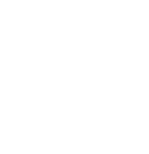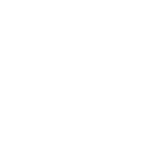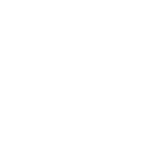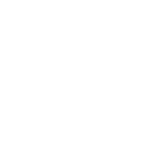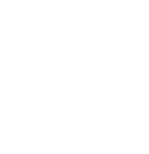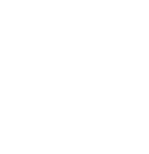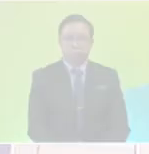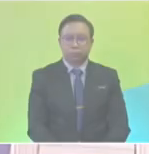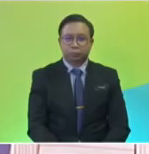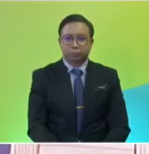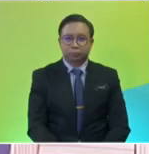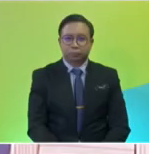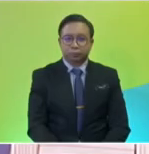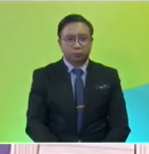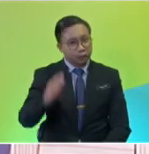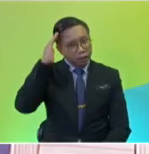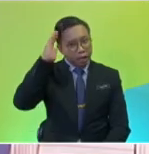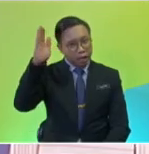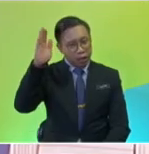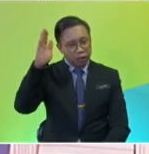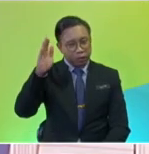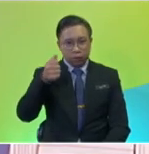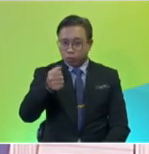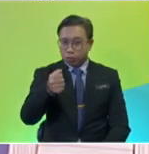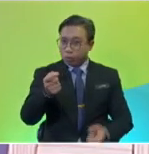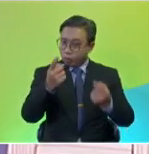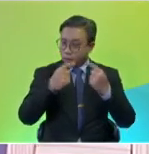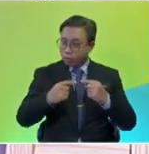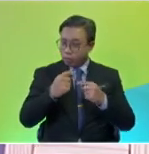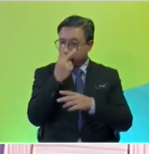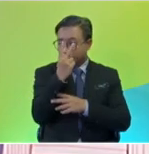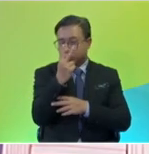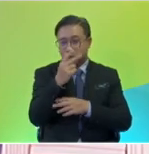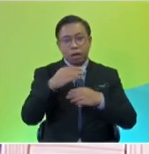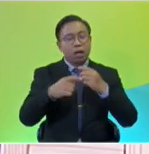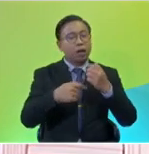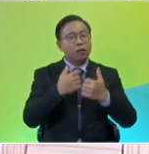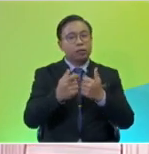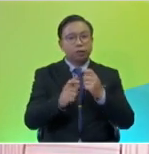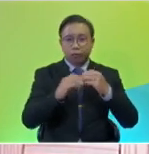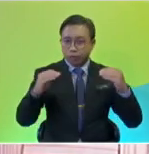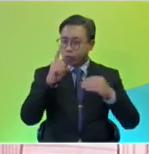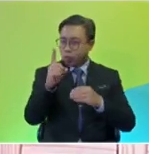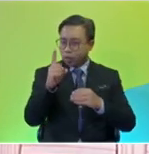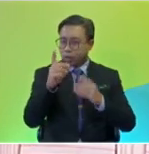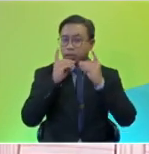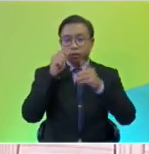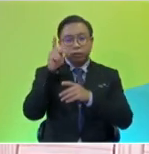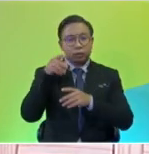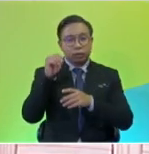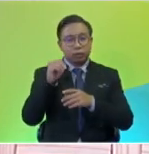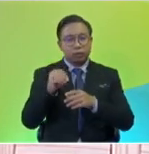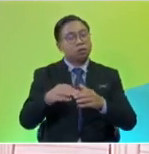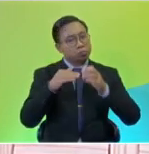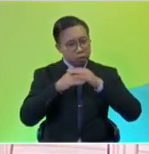KPM. Hello! You are now watching Level 1 on EduwebTV KPM, where our subject for today